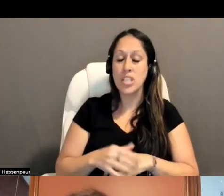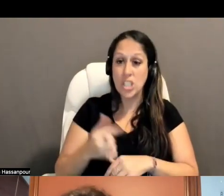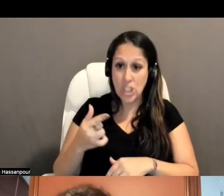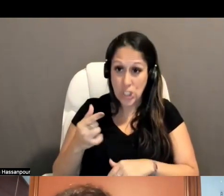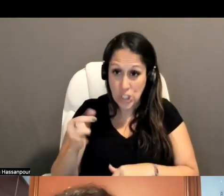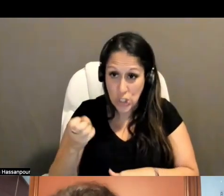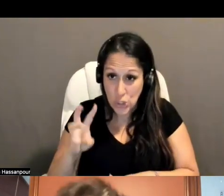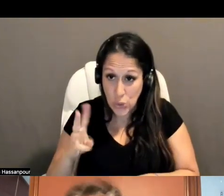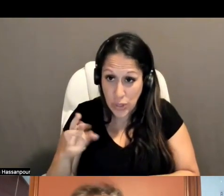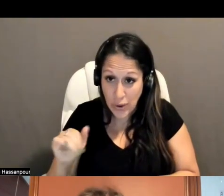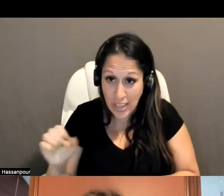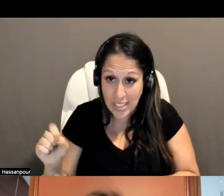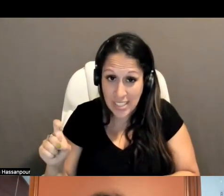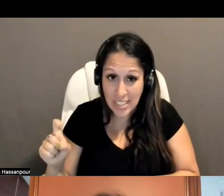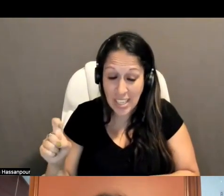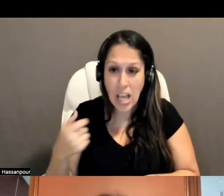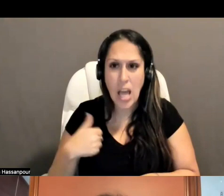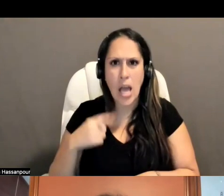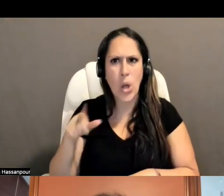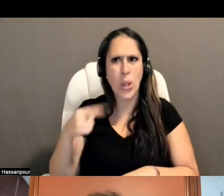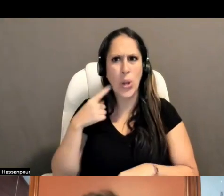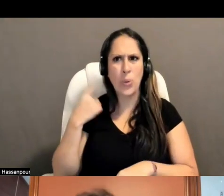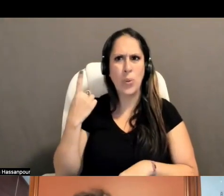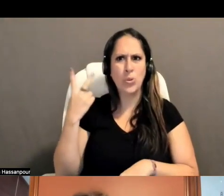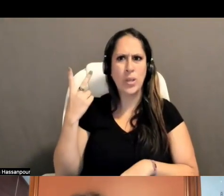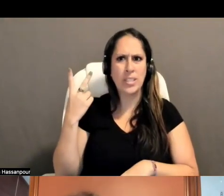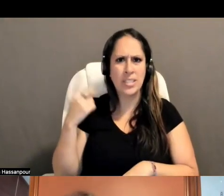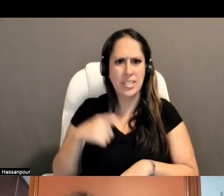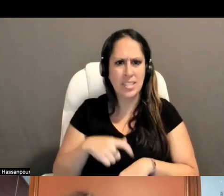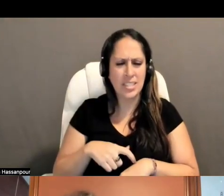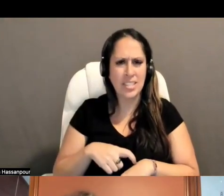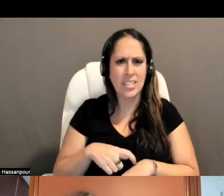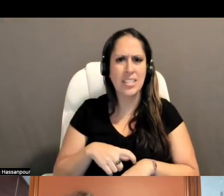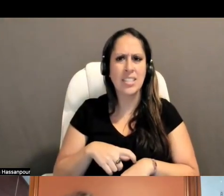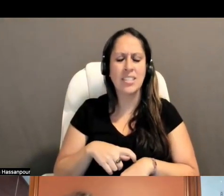Jewgrass? Yes. I've only heard it once or twice. I